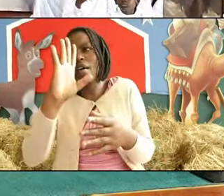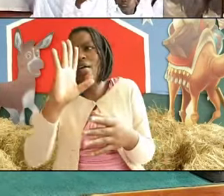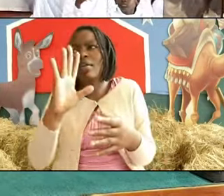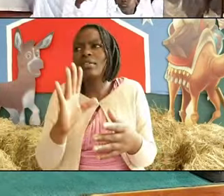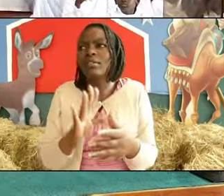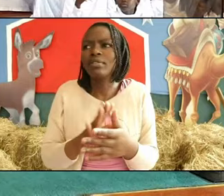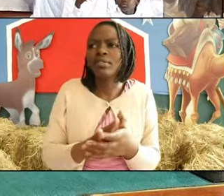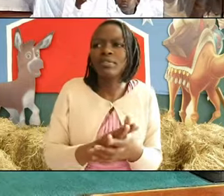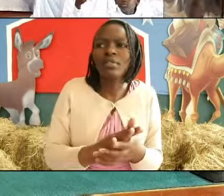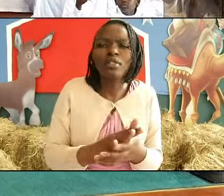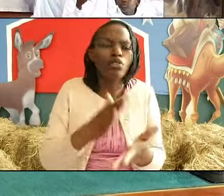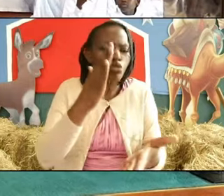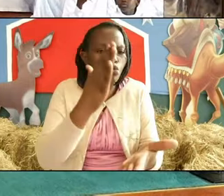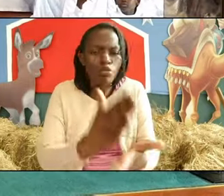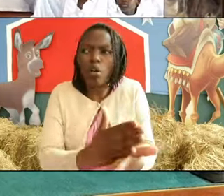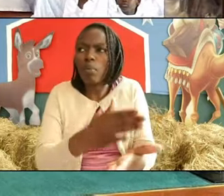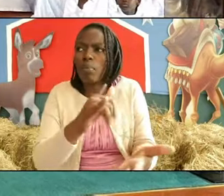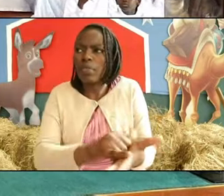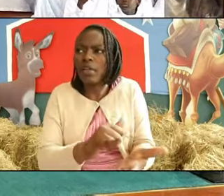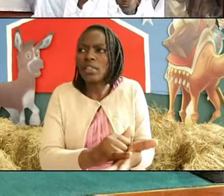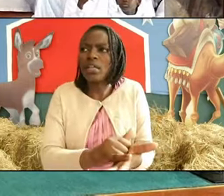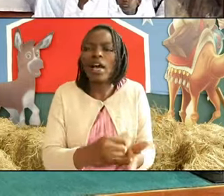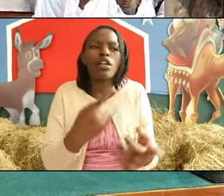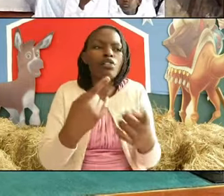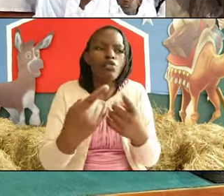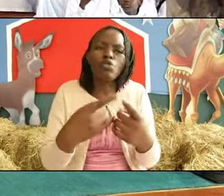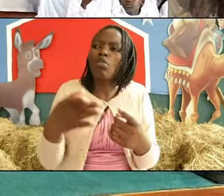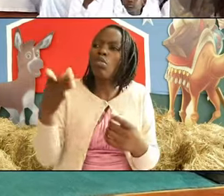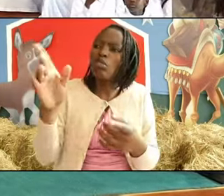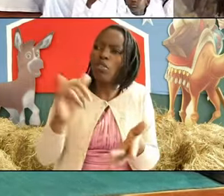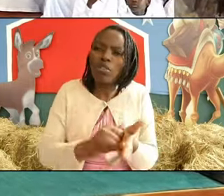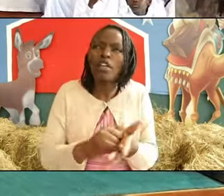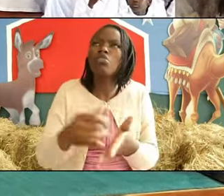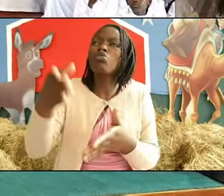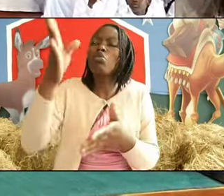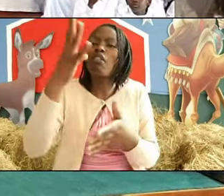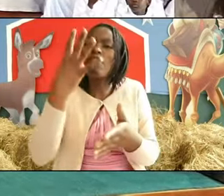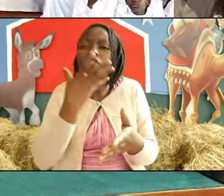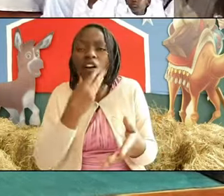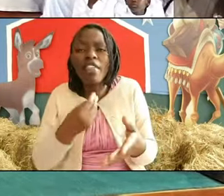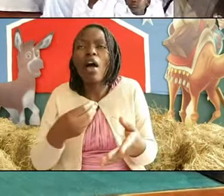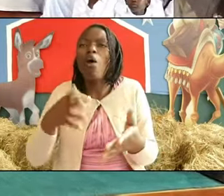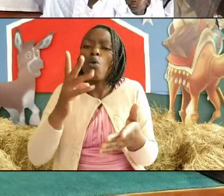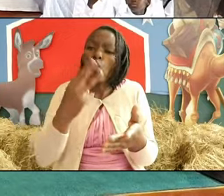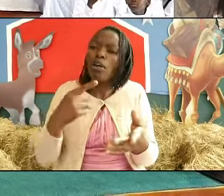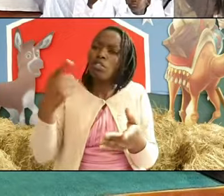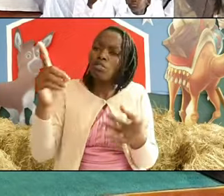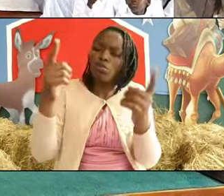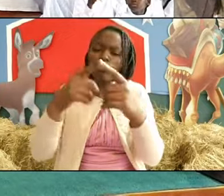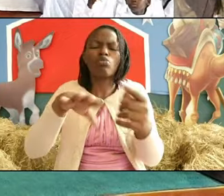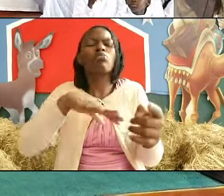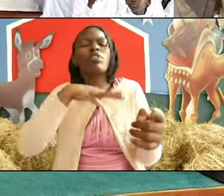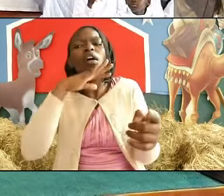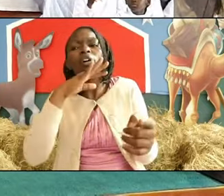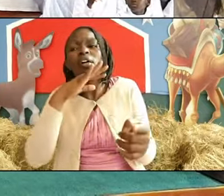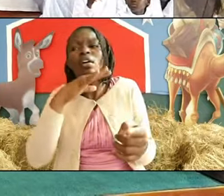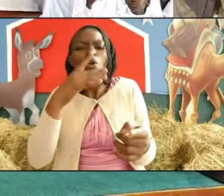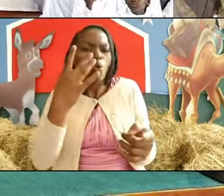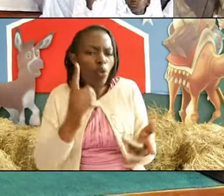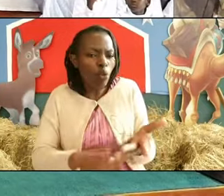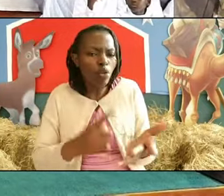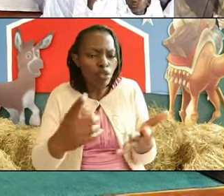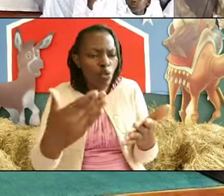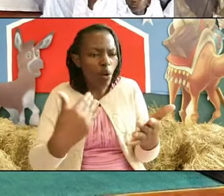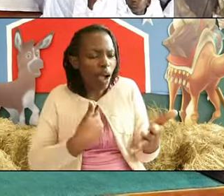Can you cut that out? I told you he won't answer. Your father wants you to die. And what is to be gained by this